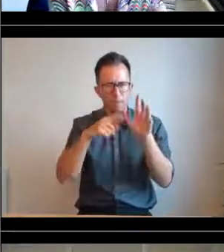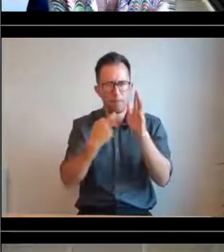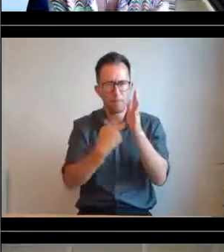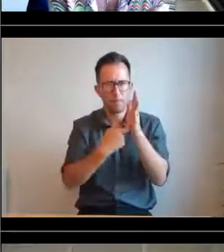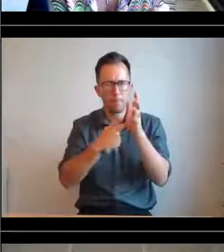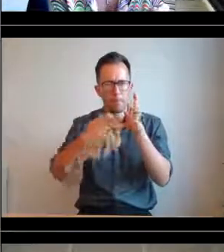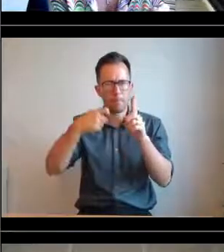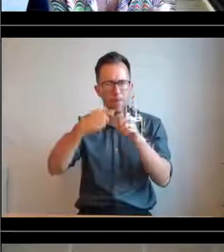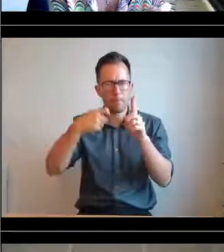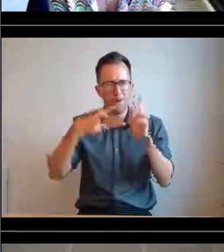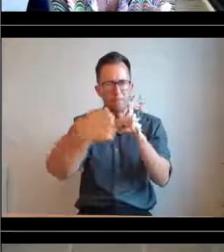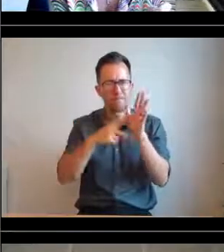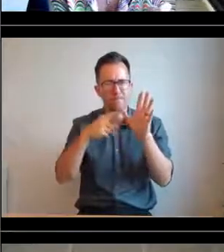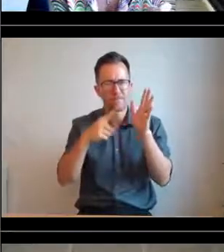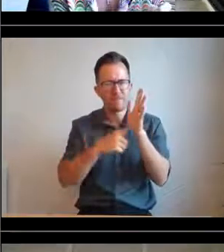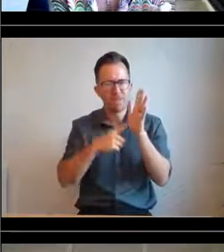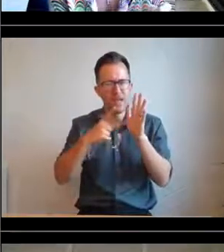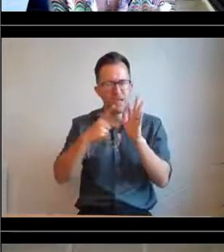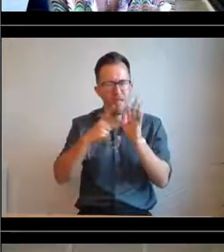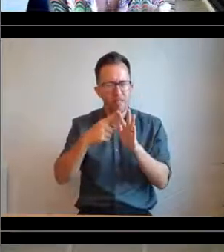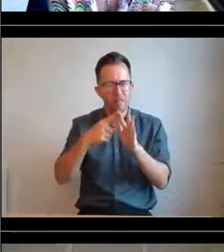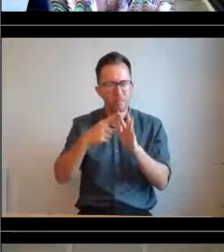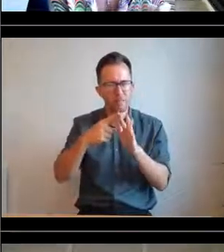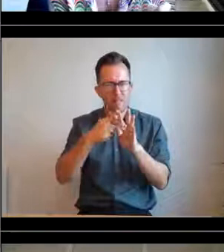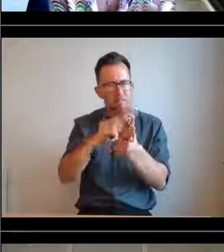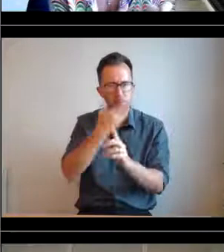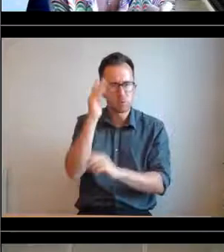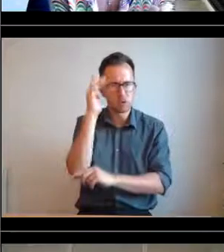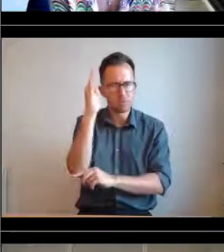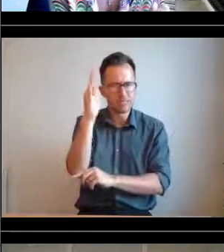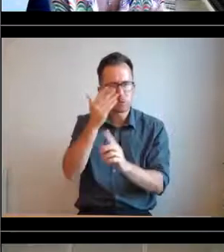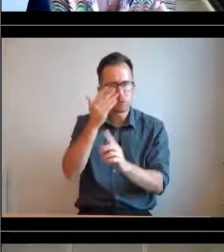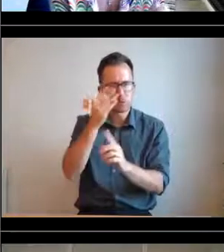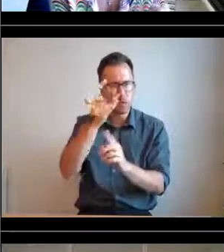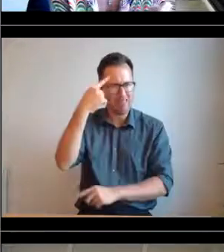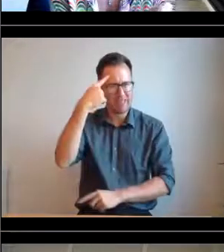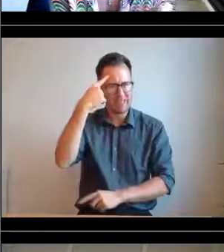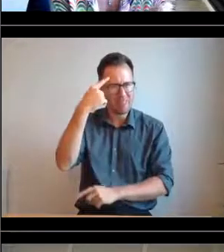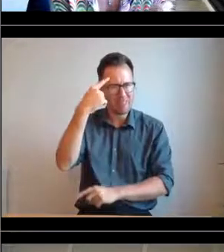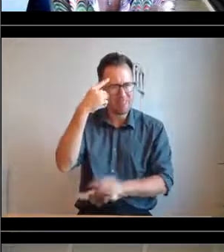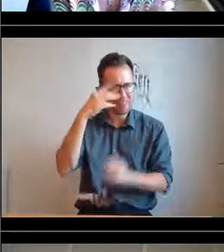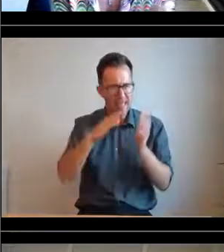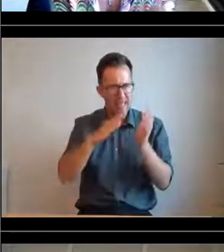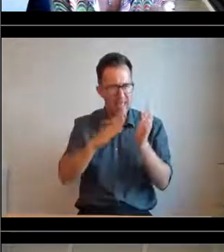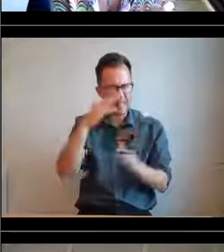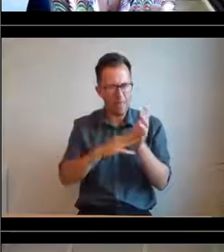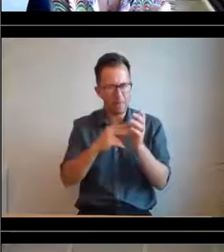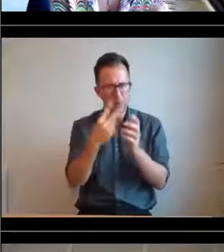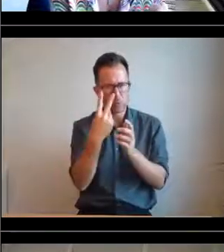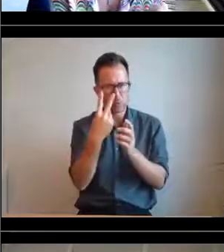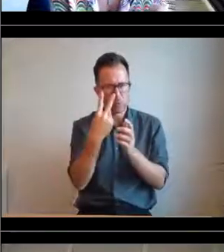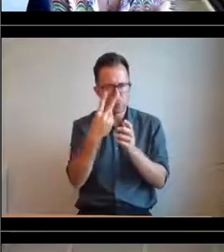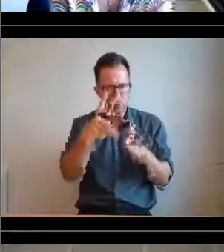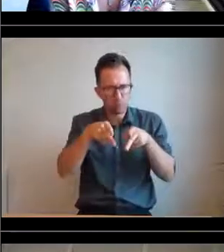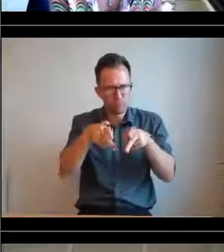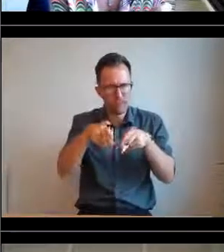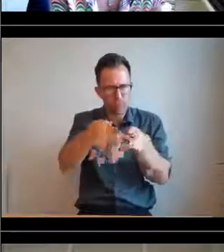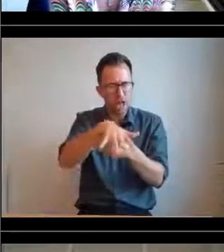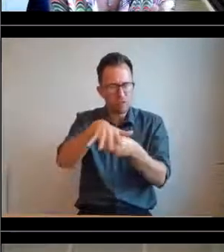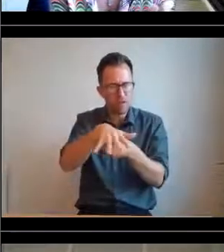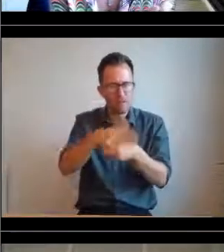that? It's northeast of the M2 junction. Yeah, I think. Do you want to do that one,